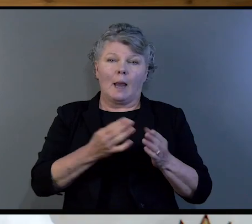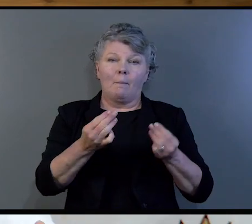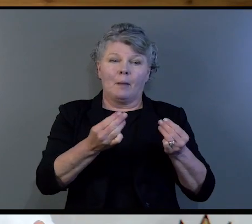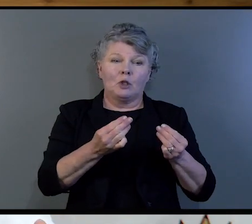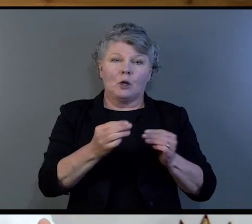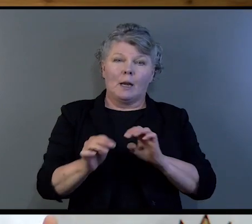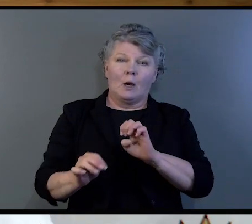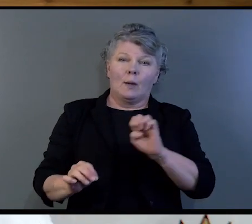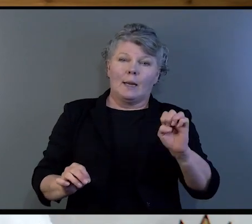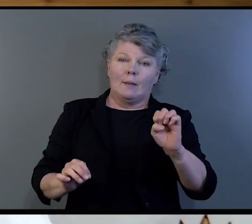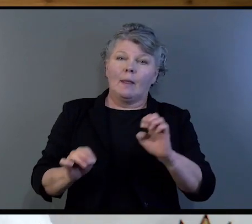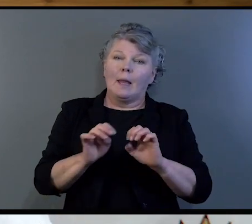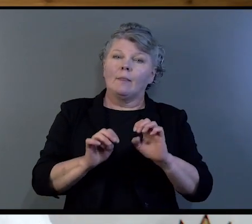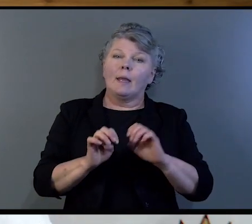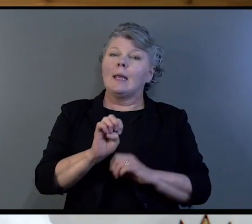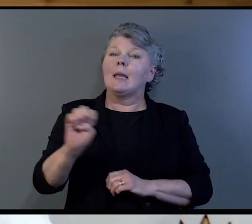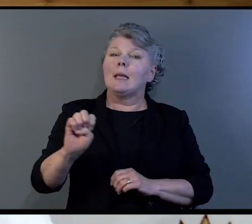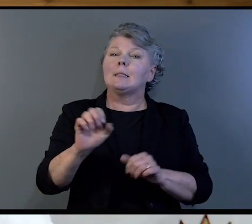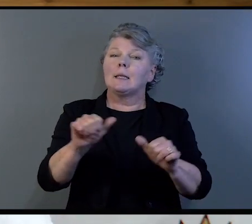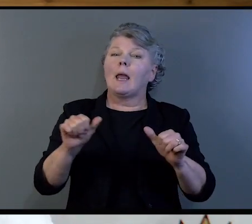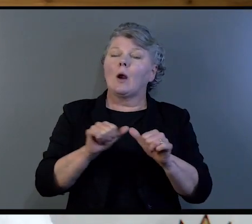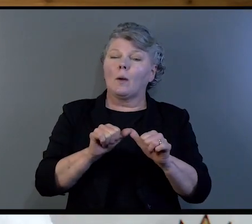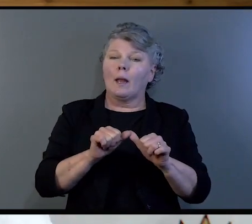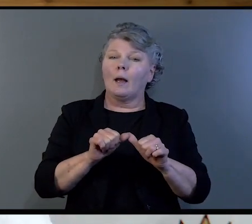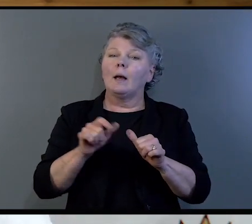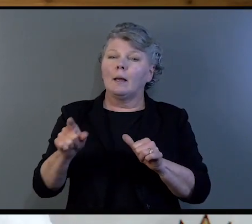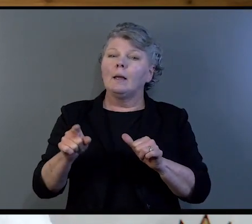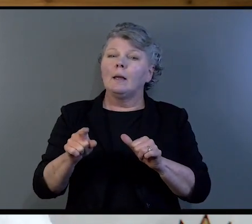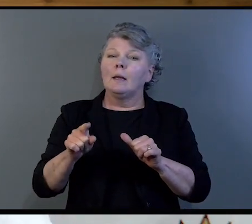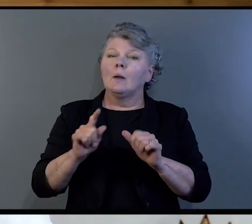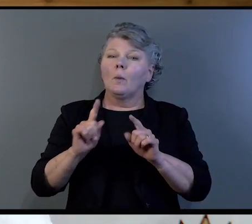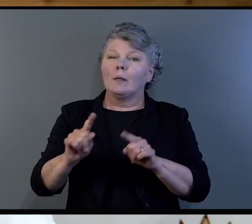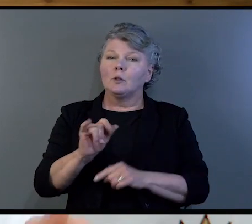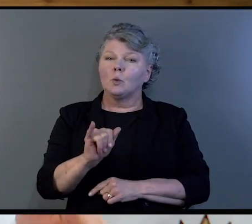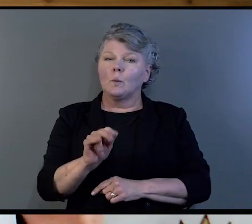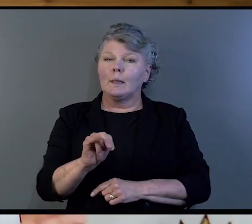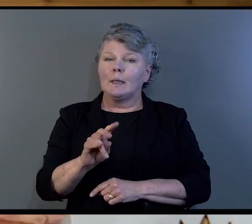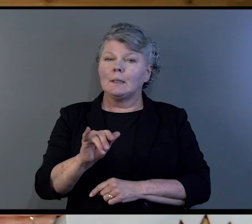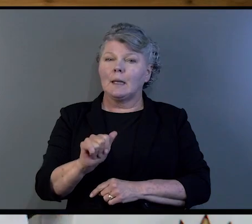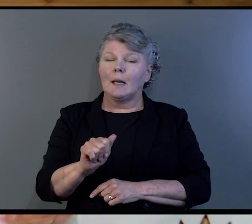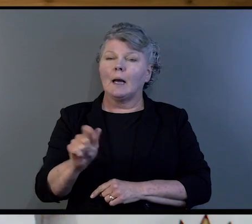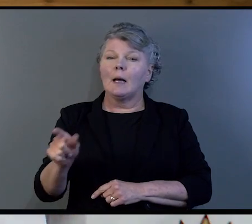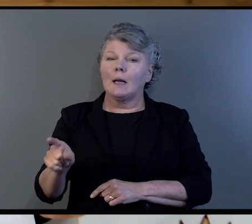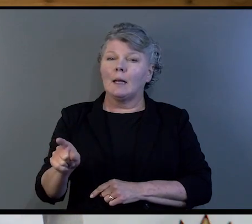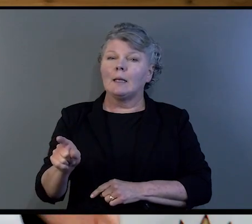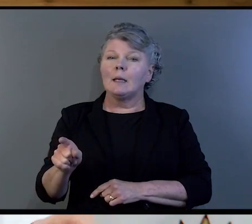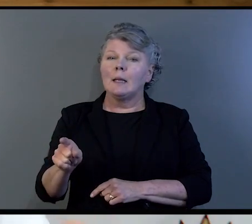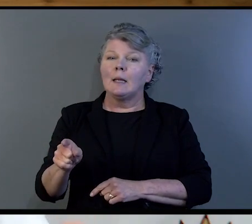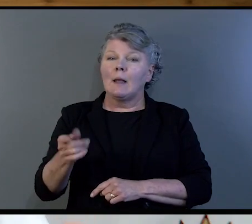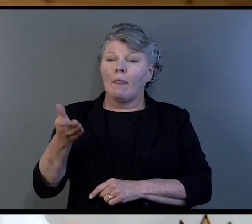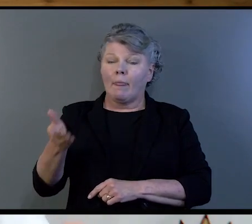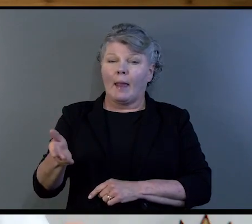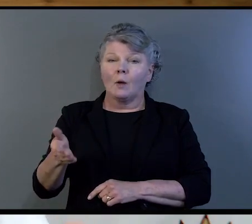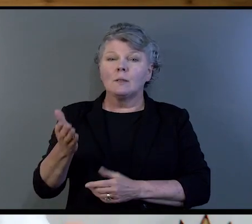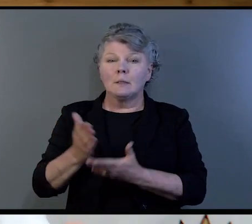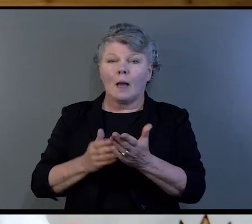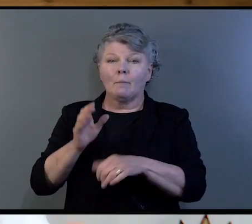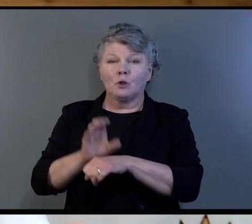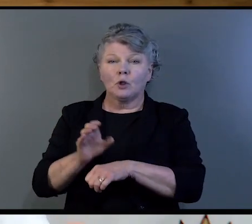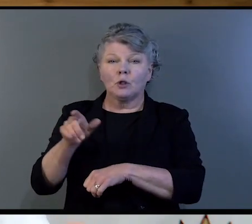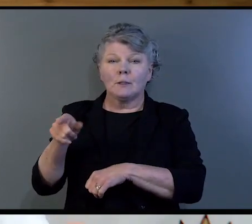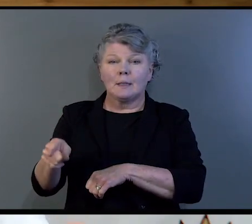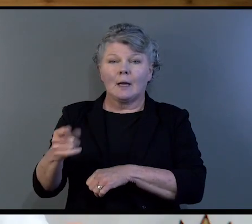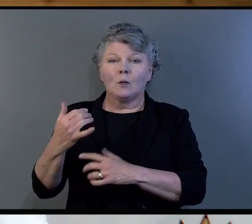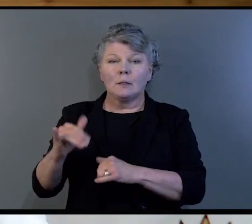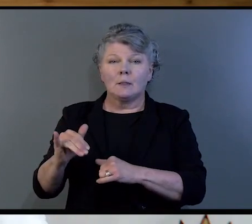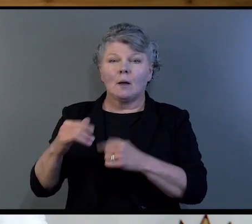East, eventually making his way to India, where he was martyred for being a Christian, and where there are still churches to this day who claim him as